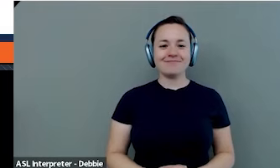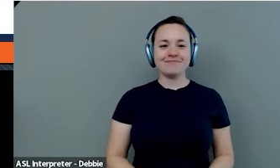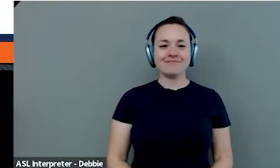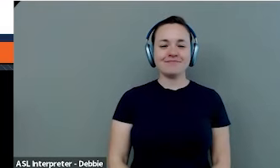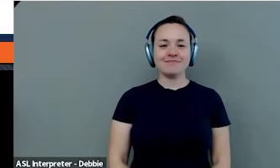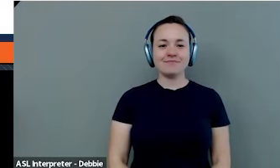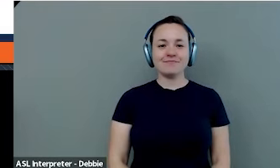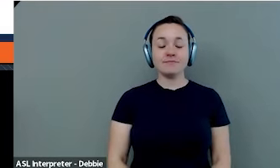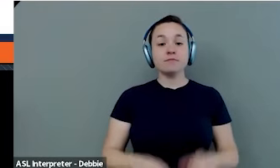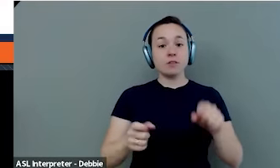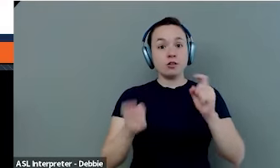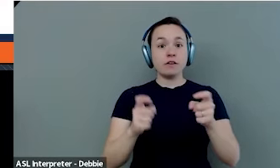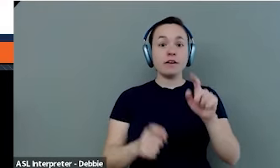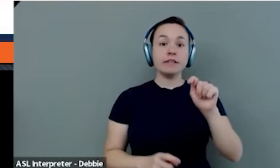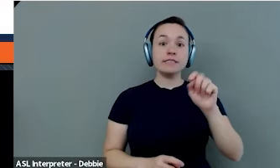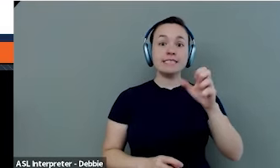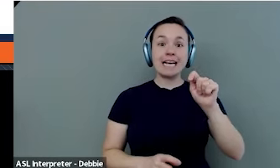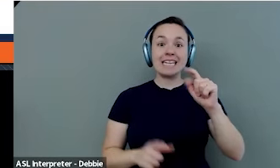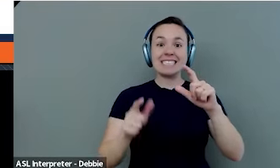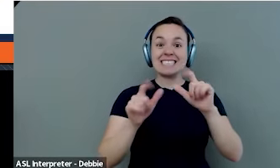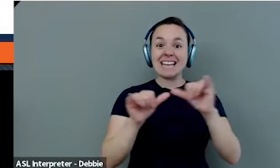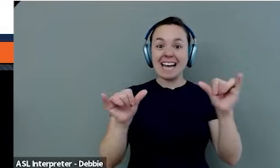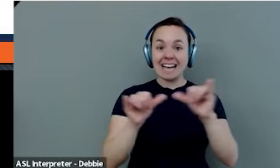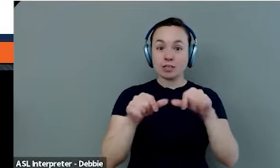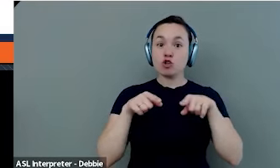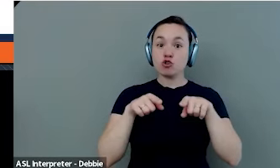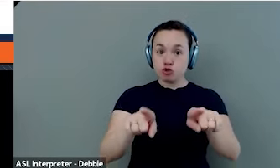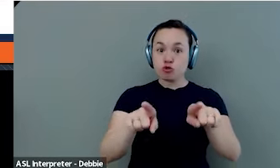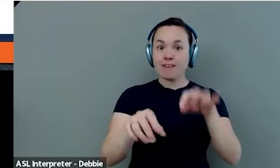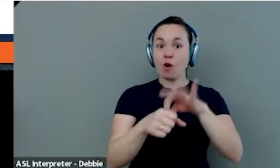You can change text size as you're voting.